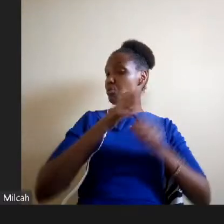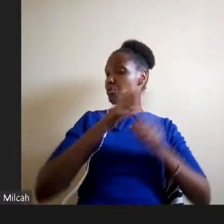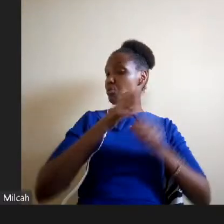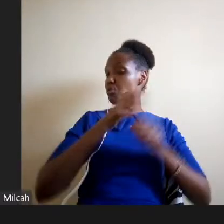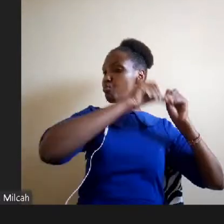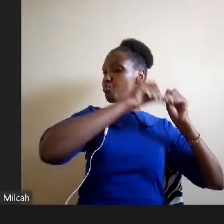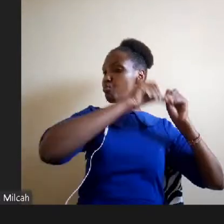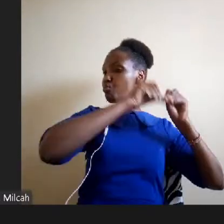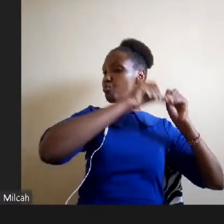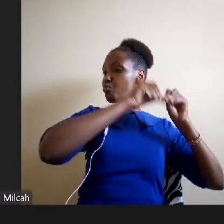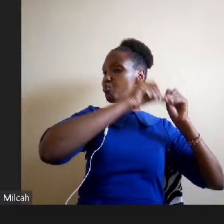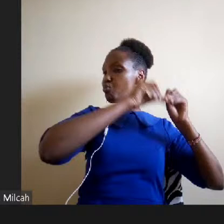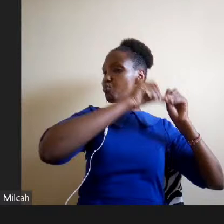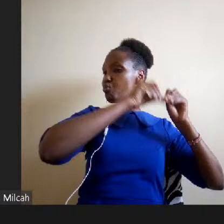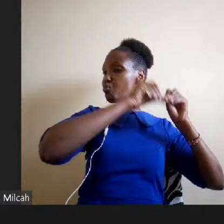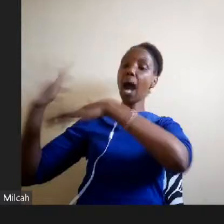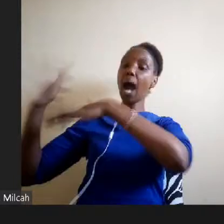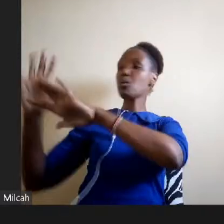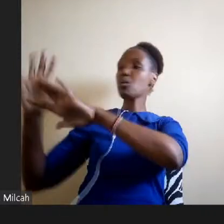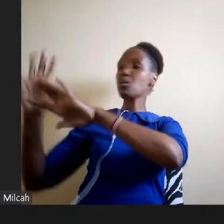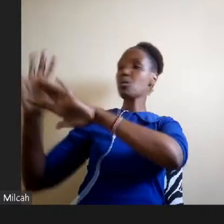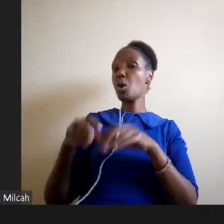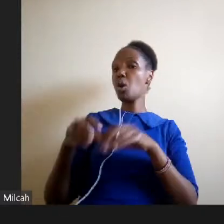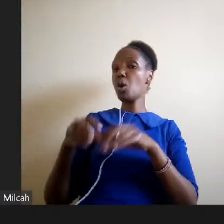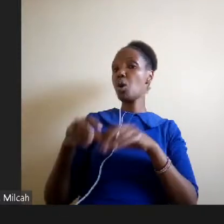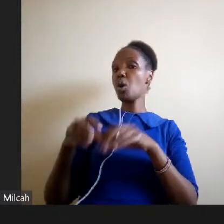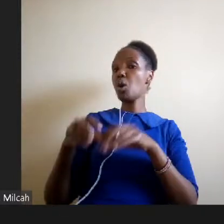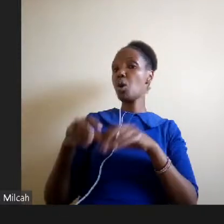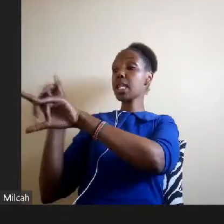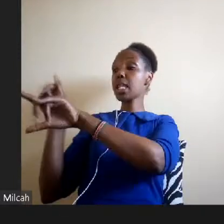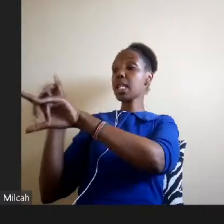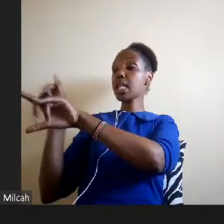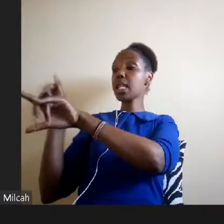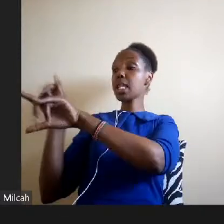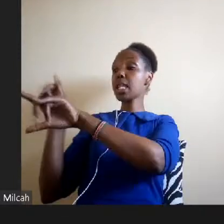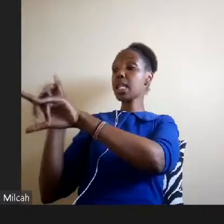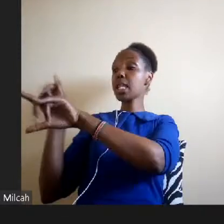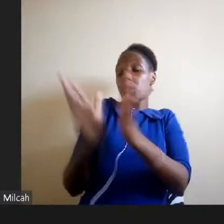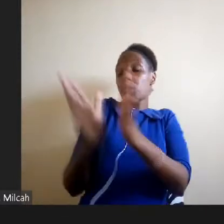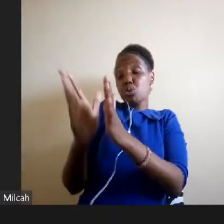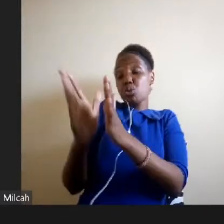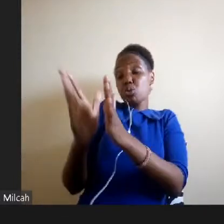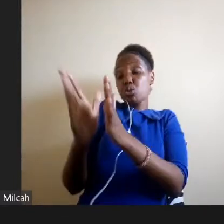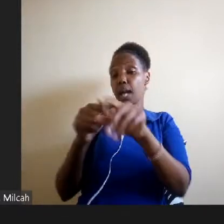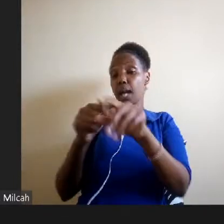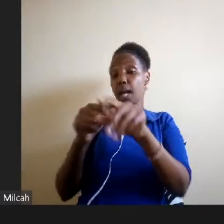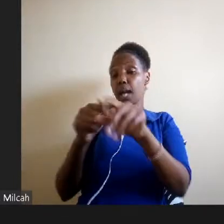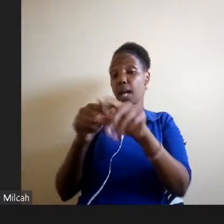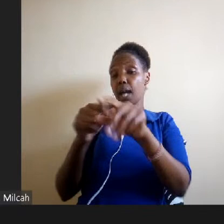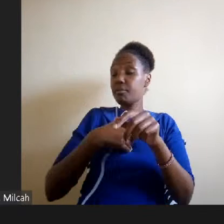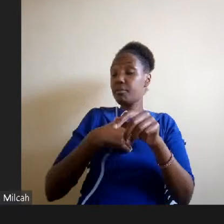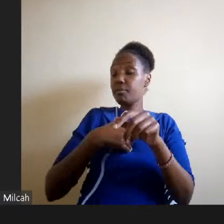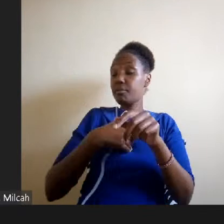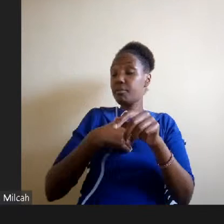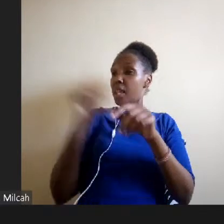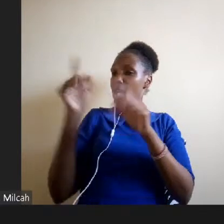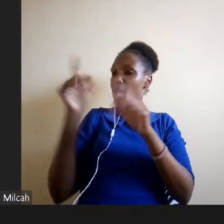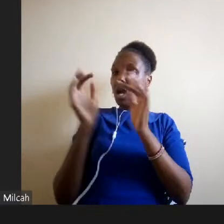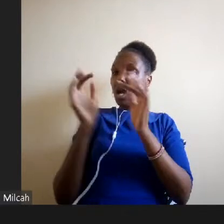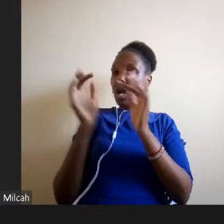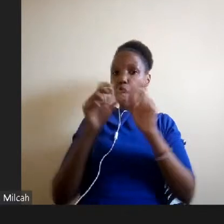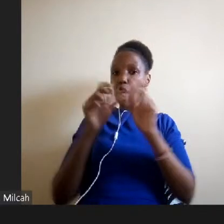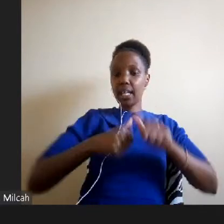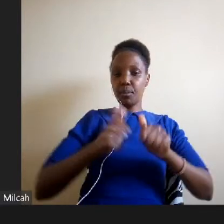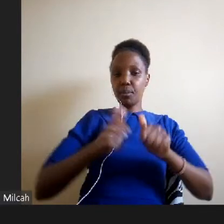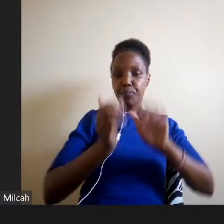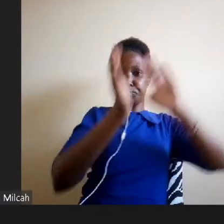lose certain opportunities within a gaming platform. So these are just a few terms that you can familiarize yourself. What can we then look out for